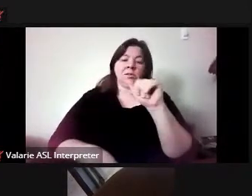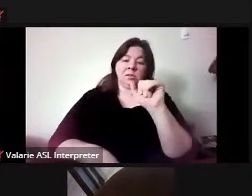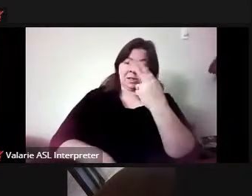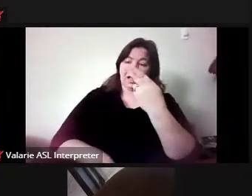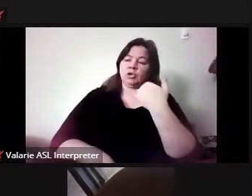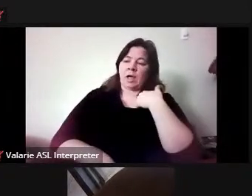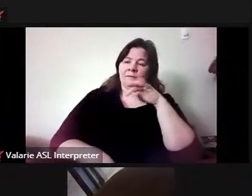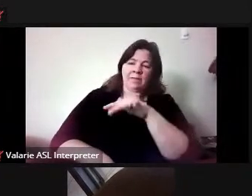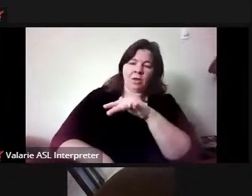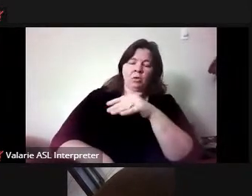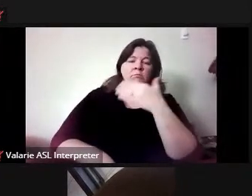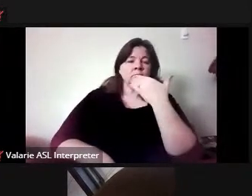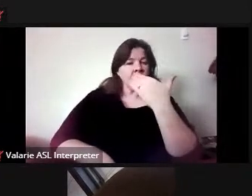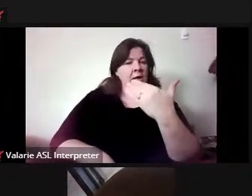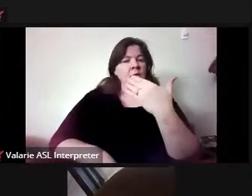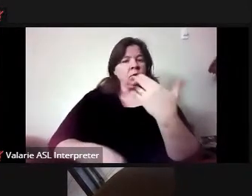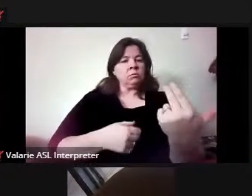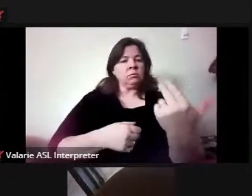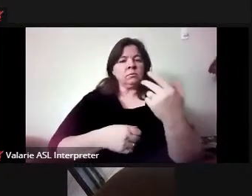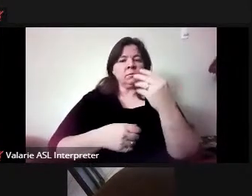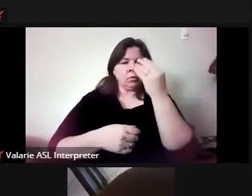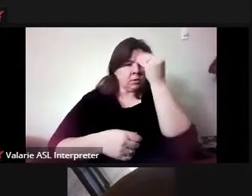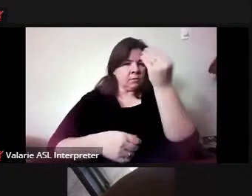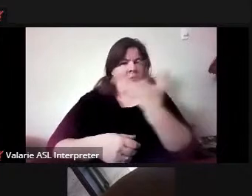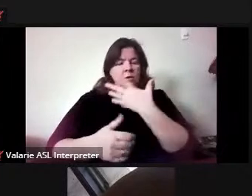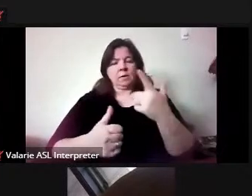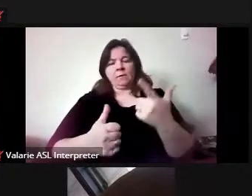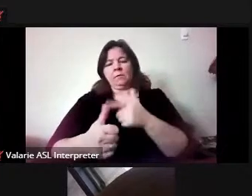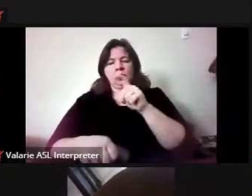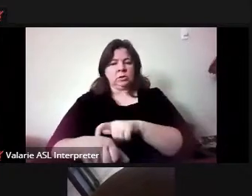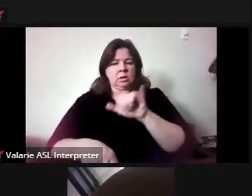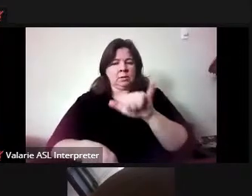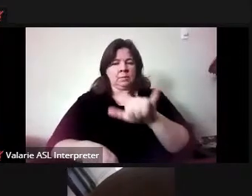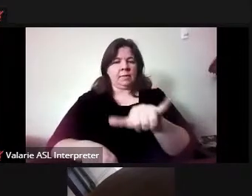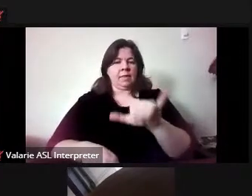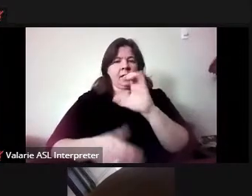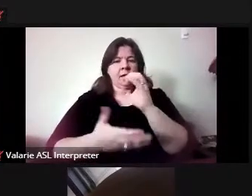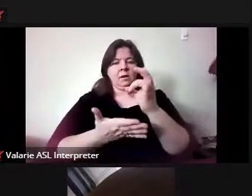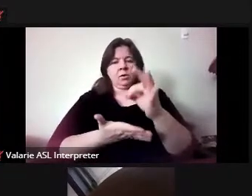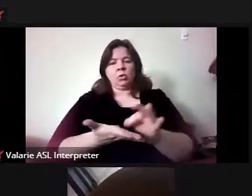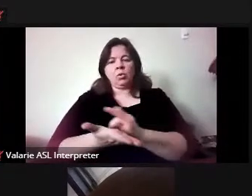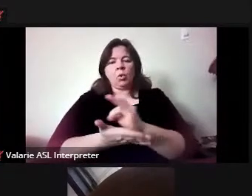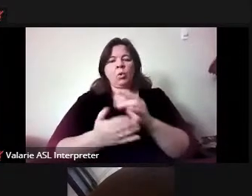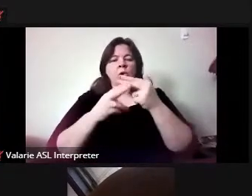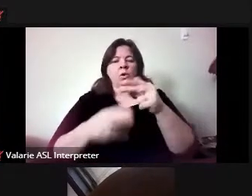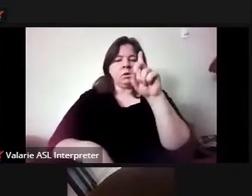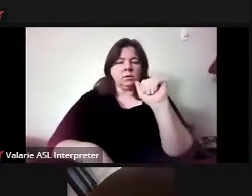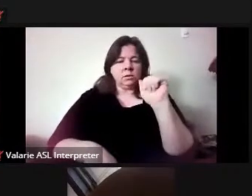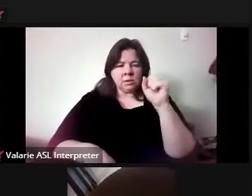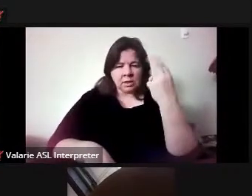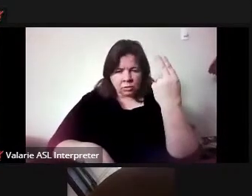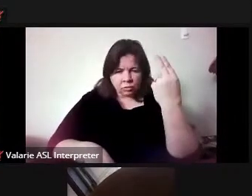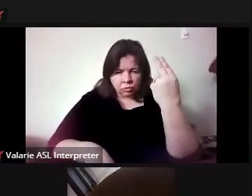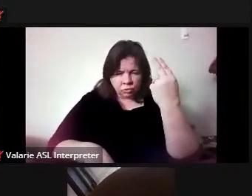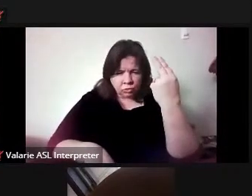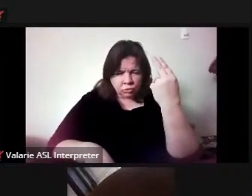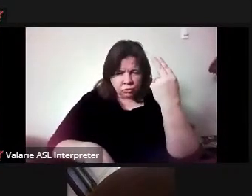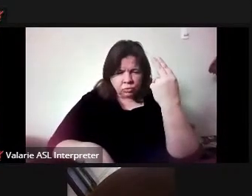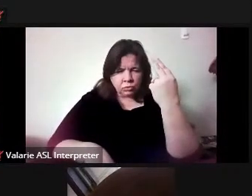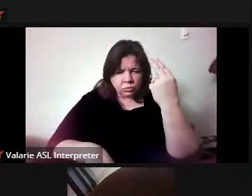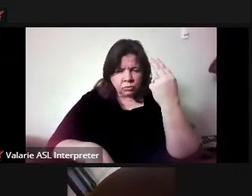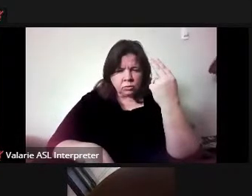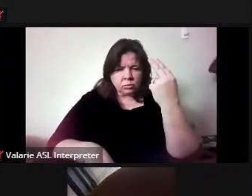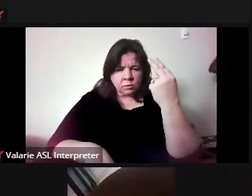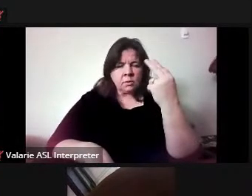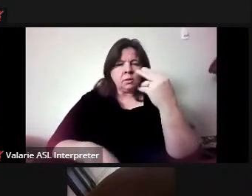Oh, okay, thank you. Thanks for that. That's the first time I've heard of that coin. There we go, guys. So you can use Dash as well. Thanks